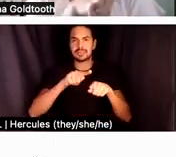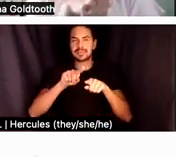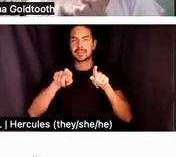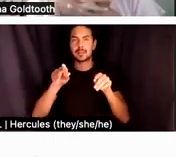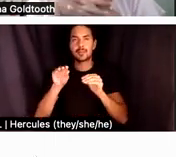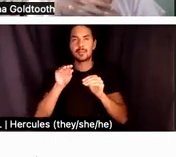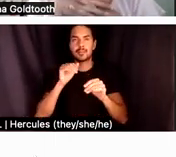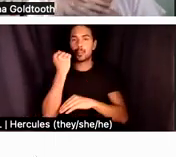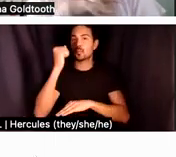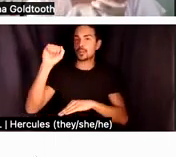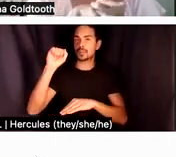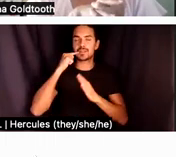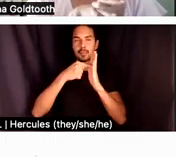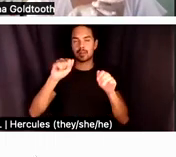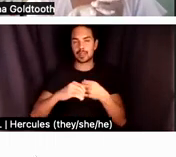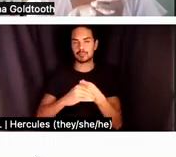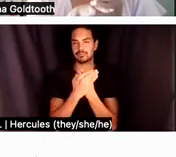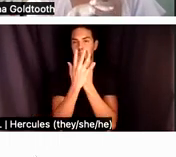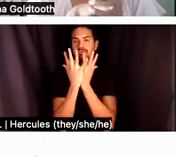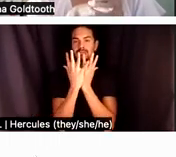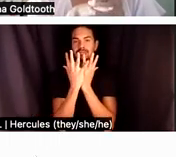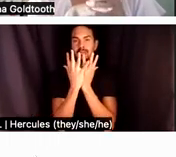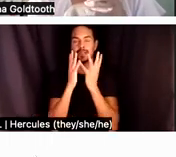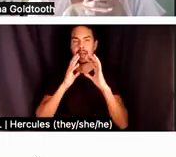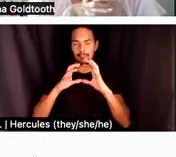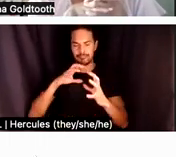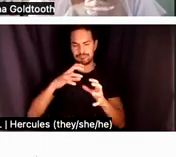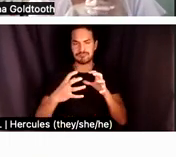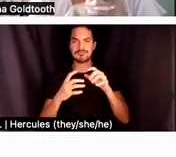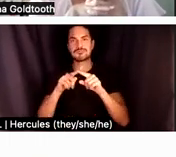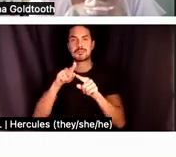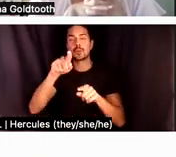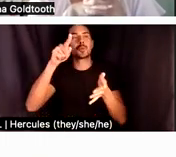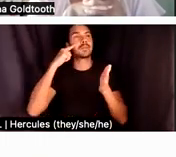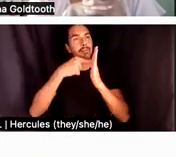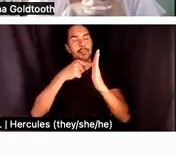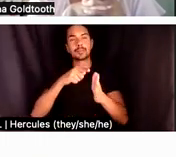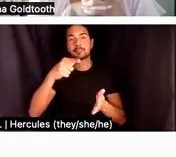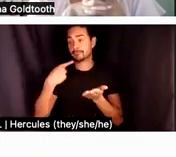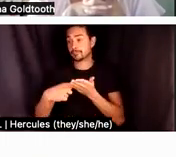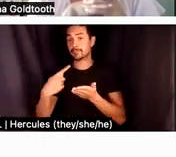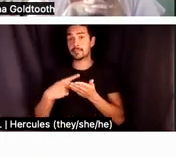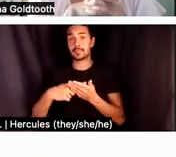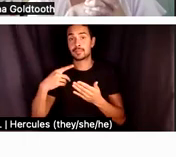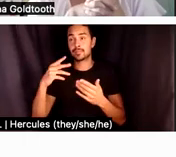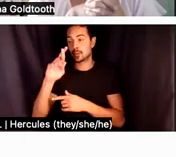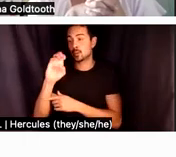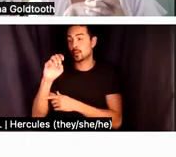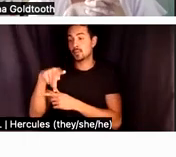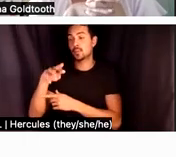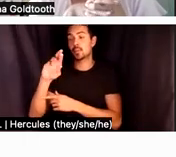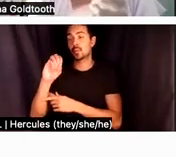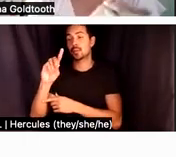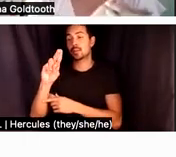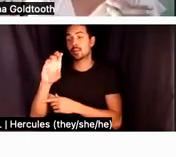they are related. You can't talk about reproductive healthcare